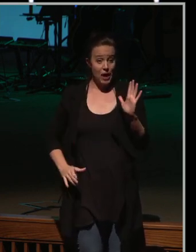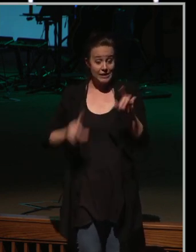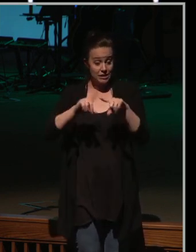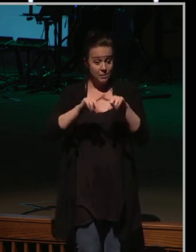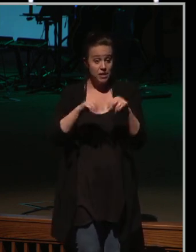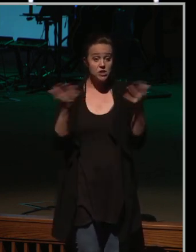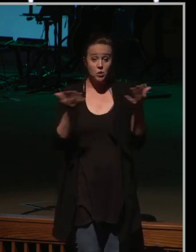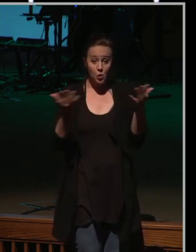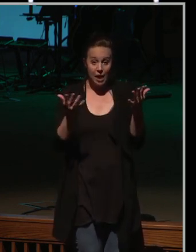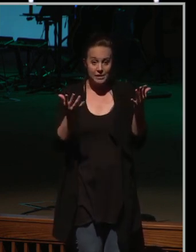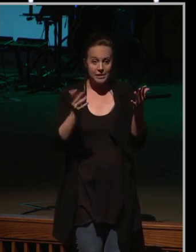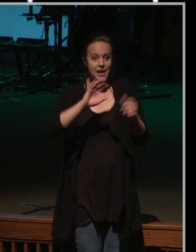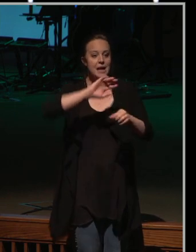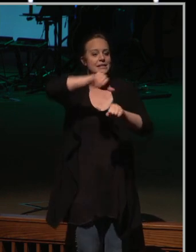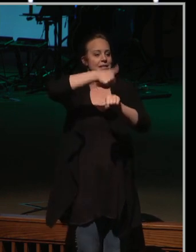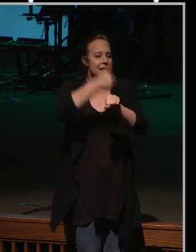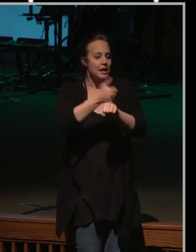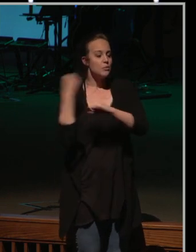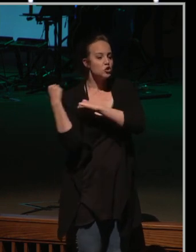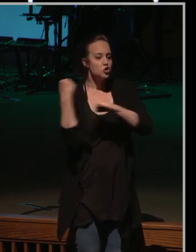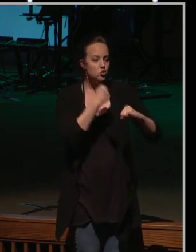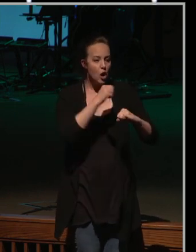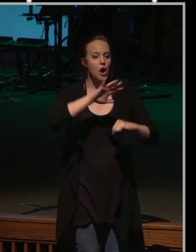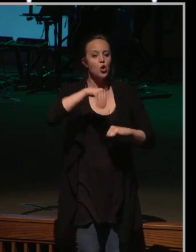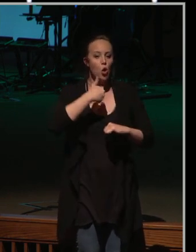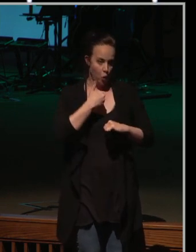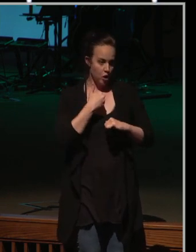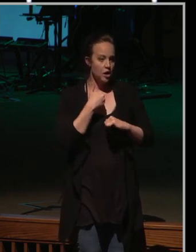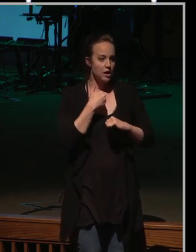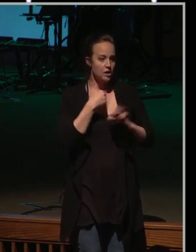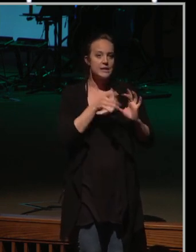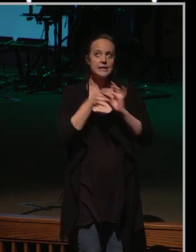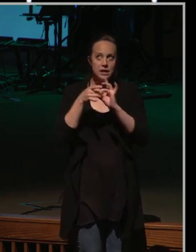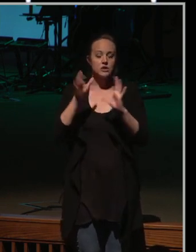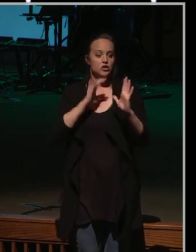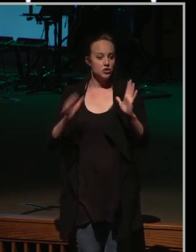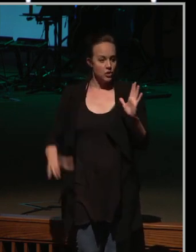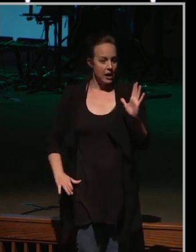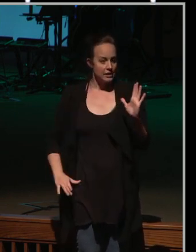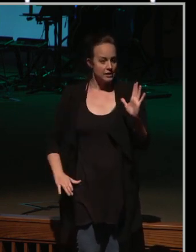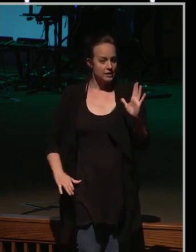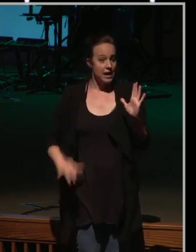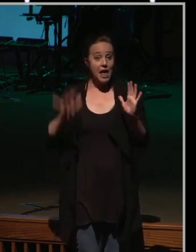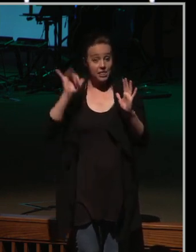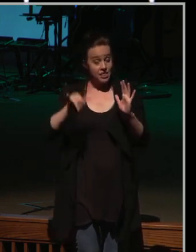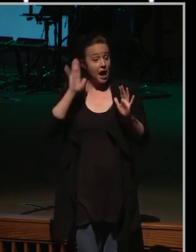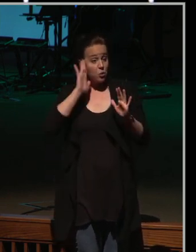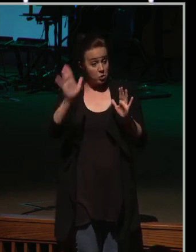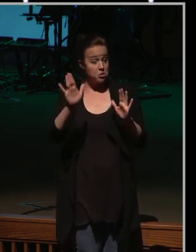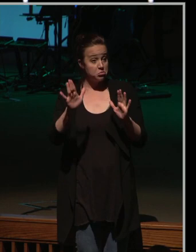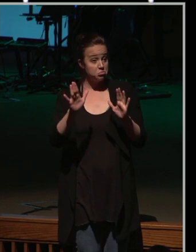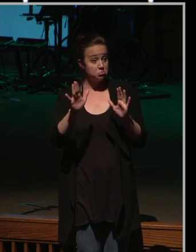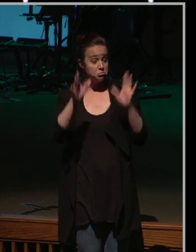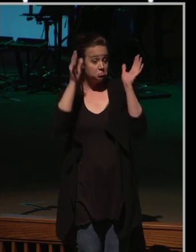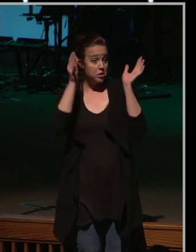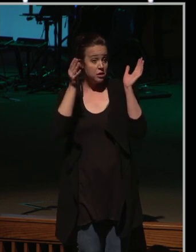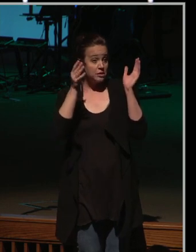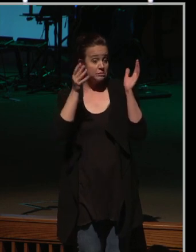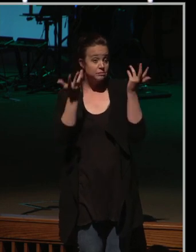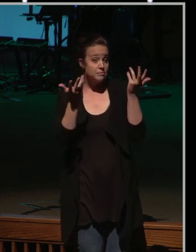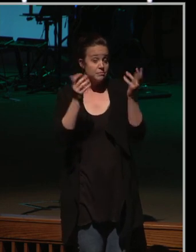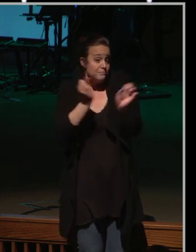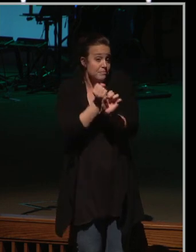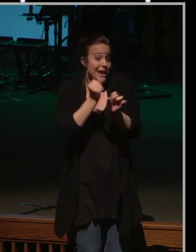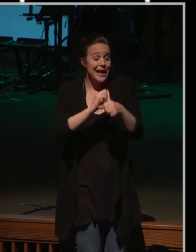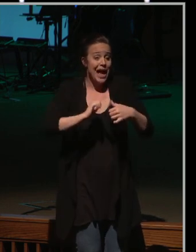we believe about ourselves, will guide how we live our lives. And that seems pretty simple. And as parents, again, we